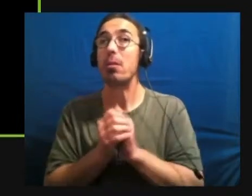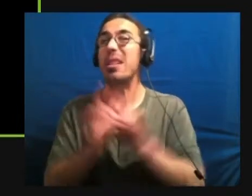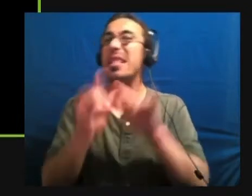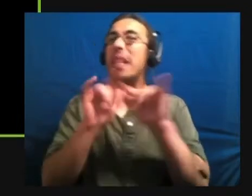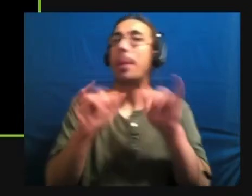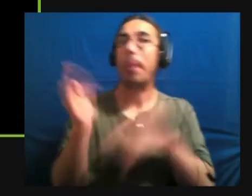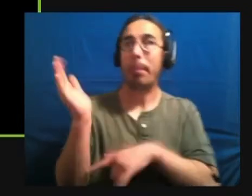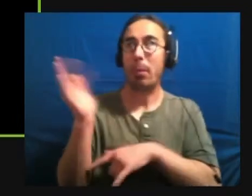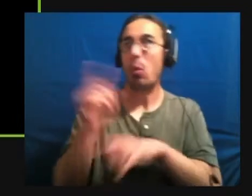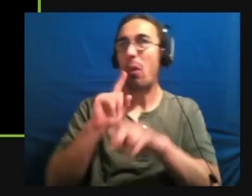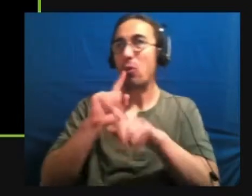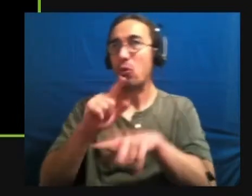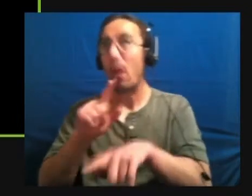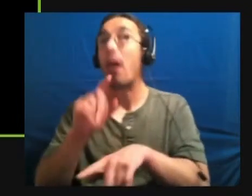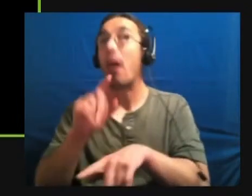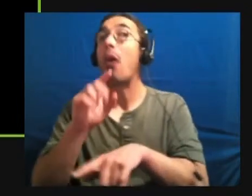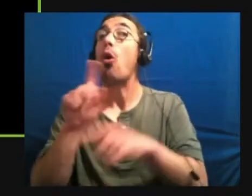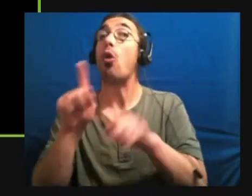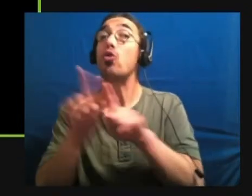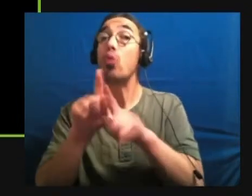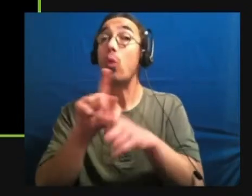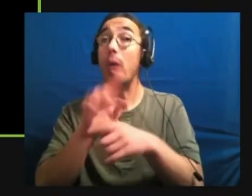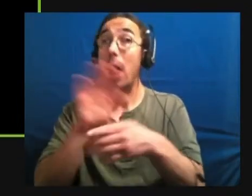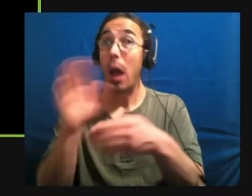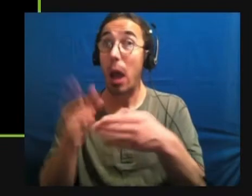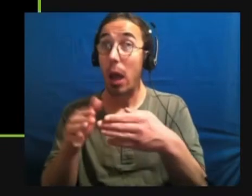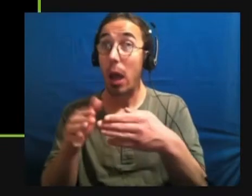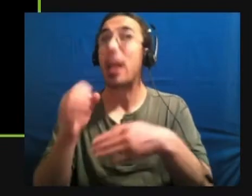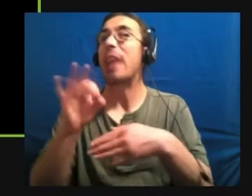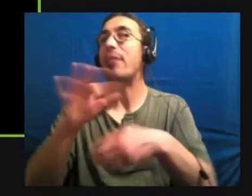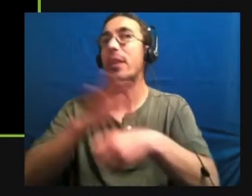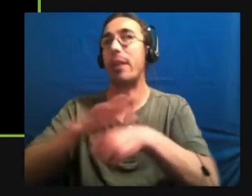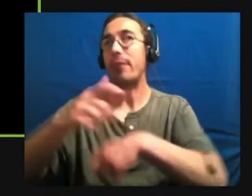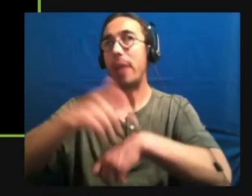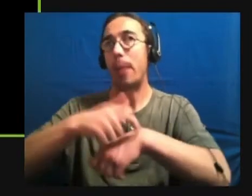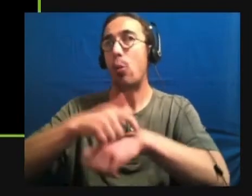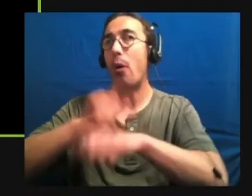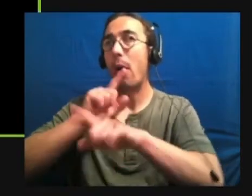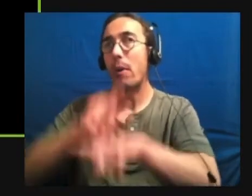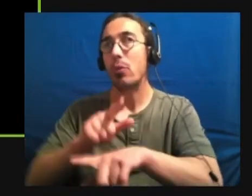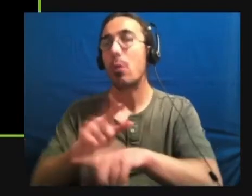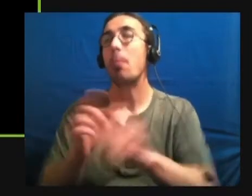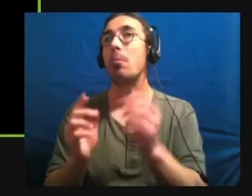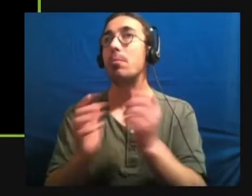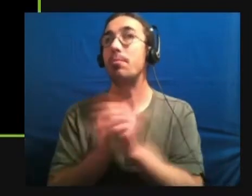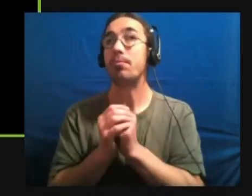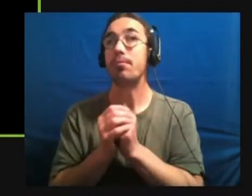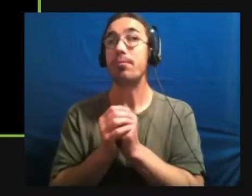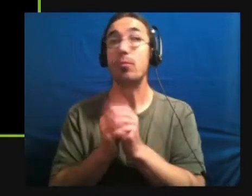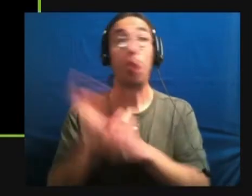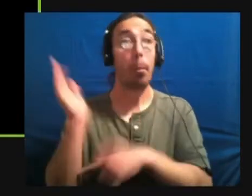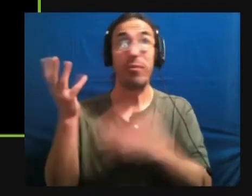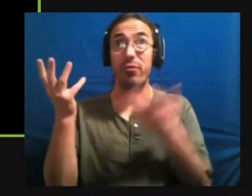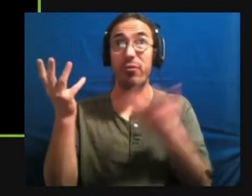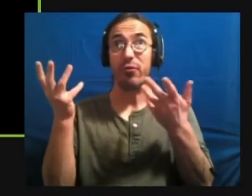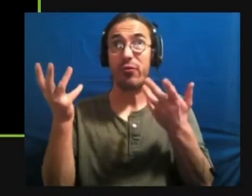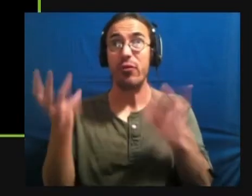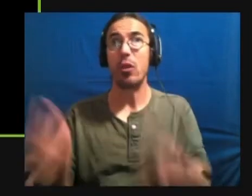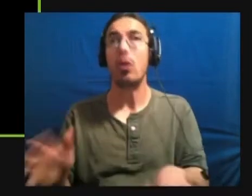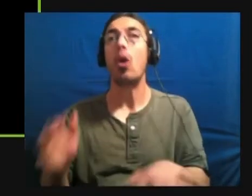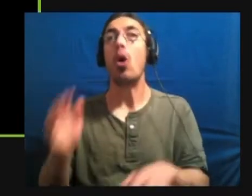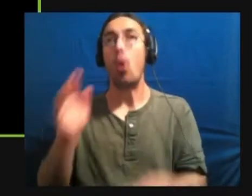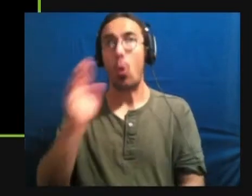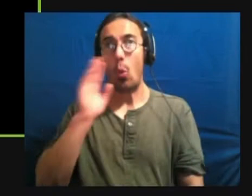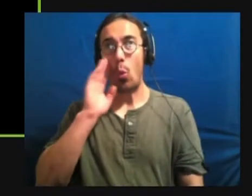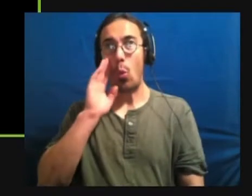And if there's time at the end, we'll answer some more. And then after the presentation, we will